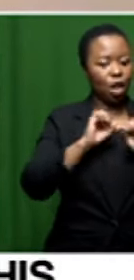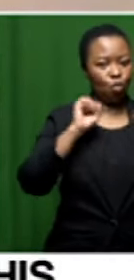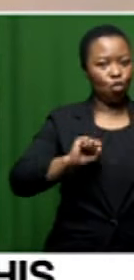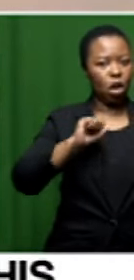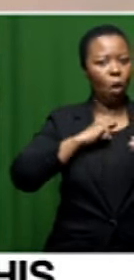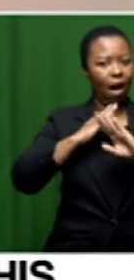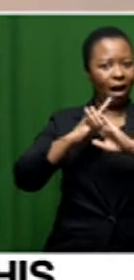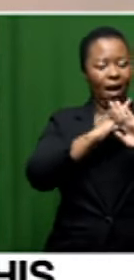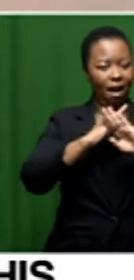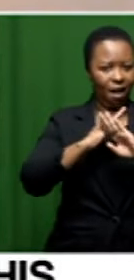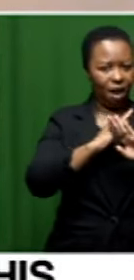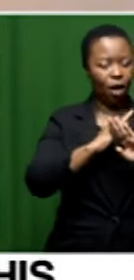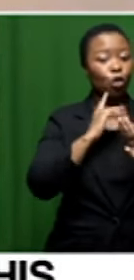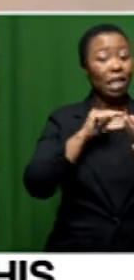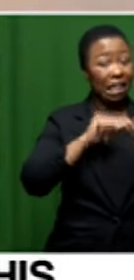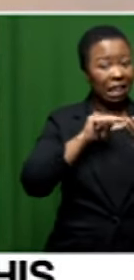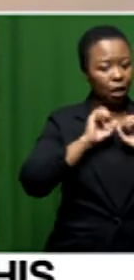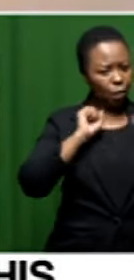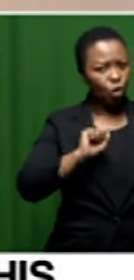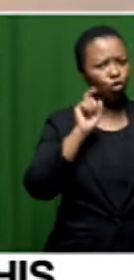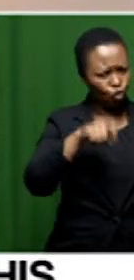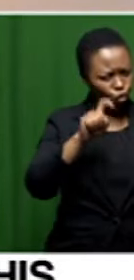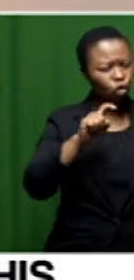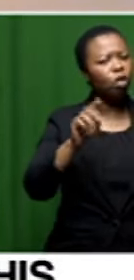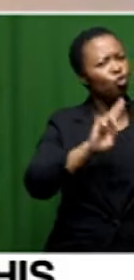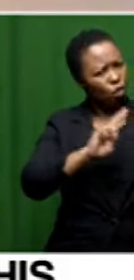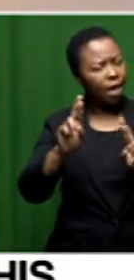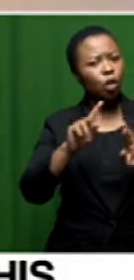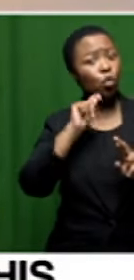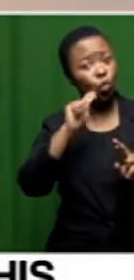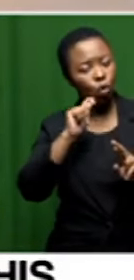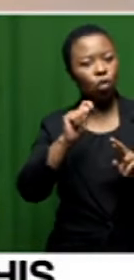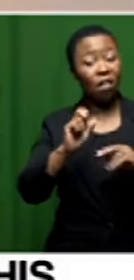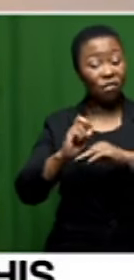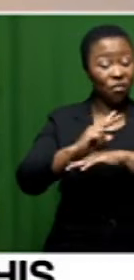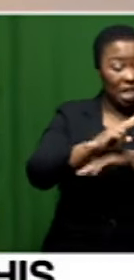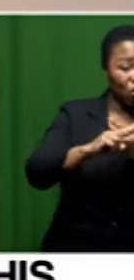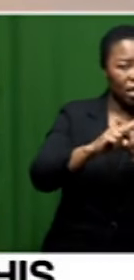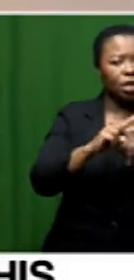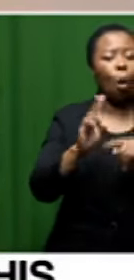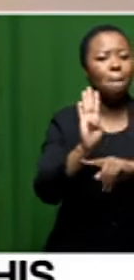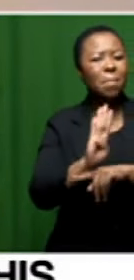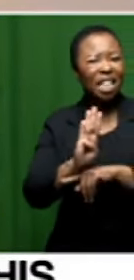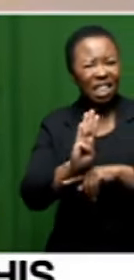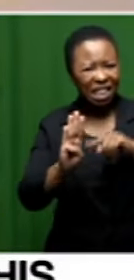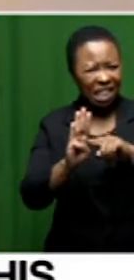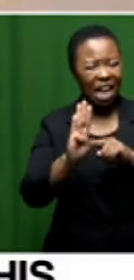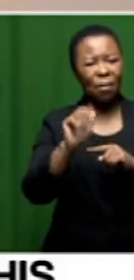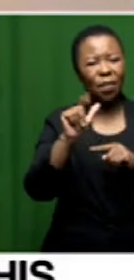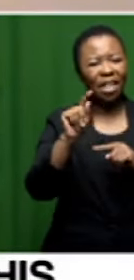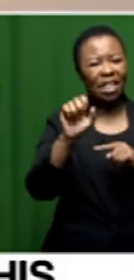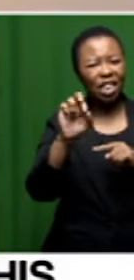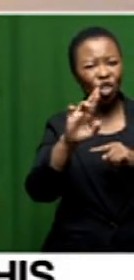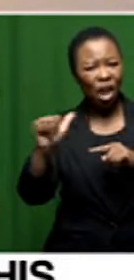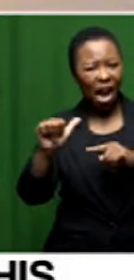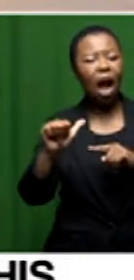as an army, it should be ready to deal with real threats like a virus, like a bacteria, mm-hmm. threats that can cause an